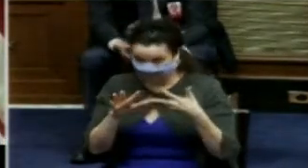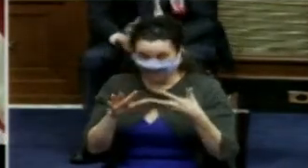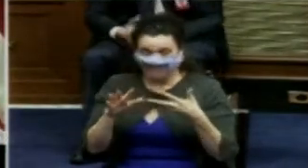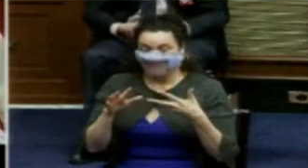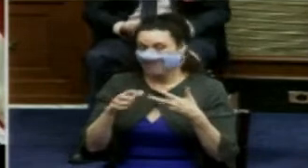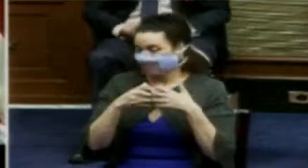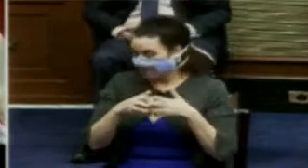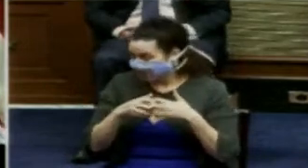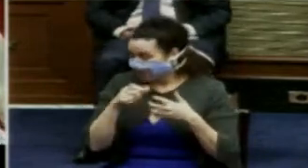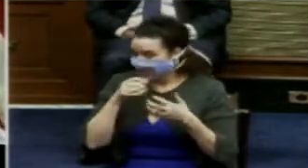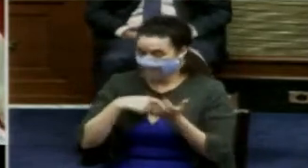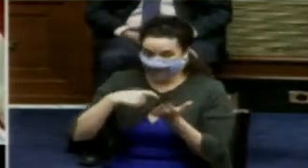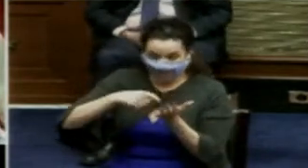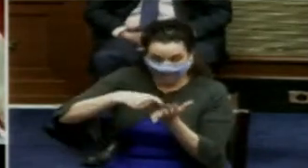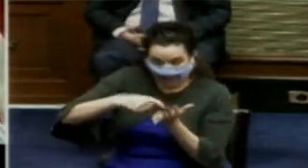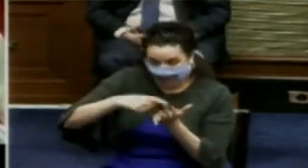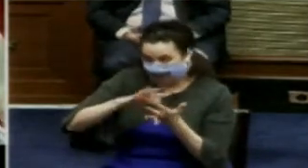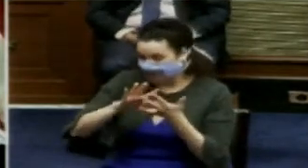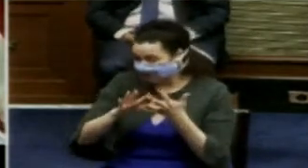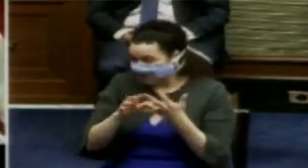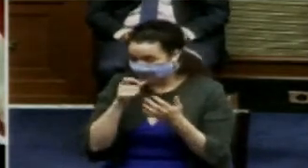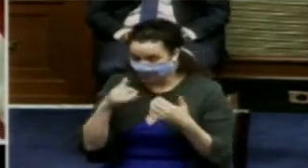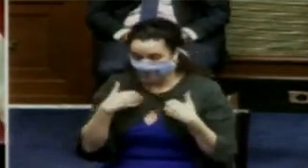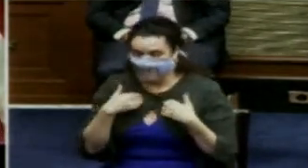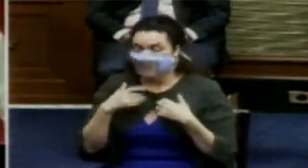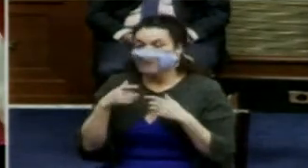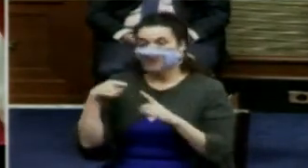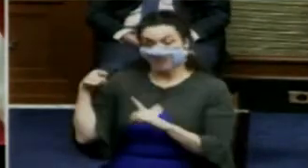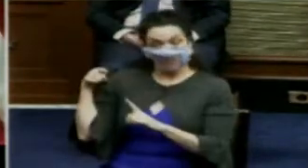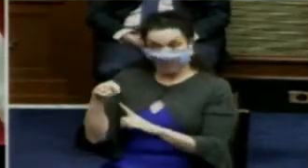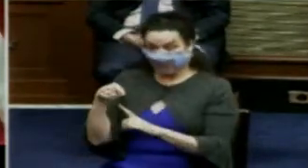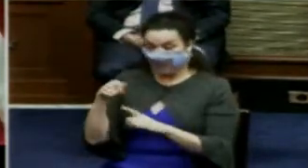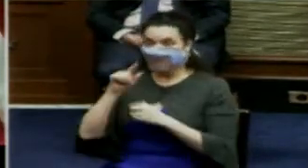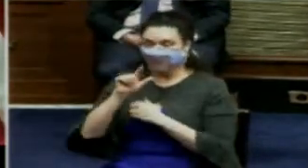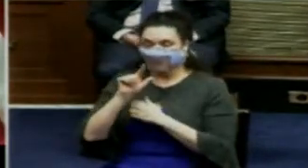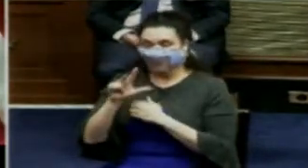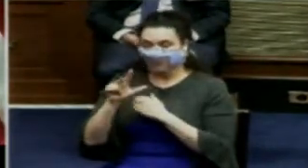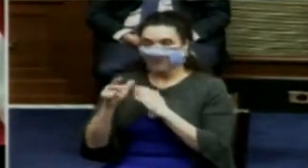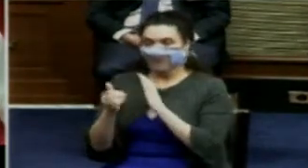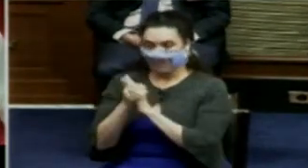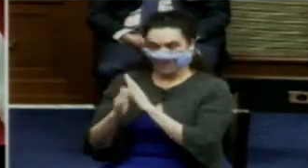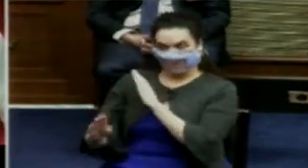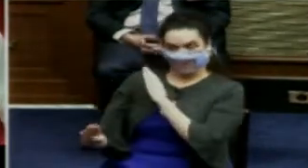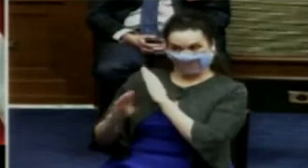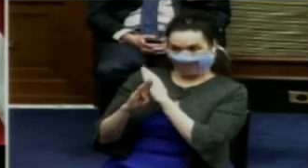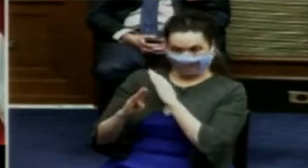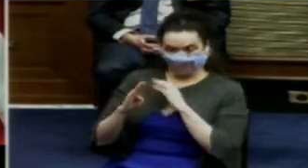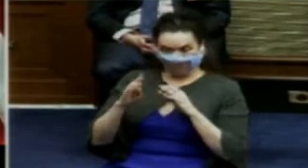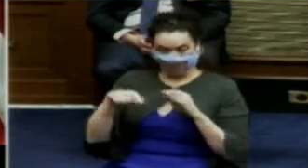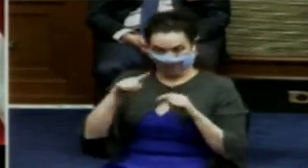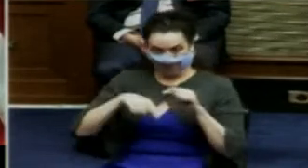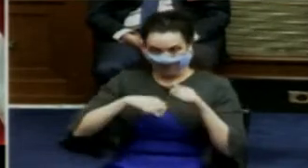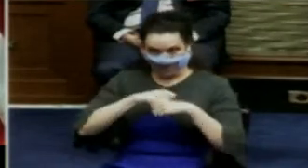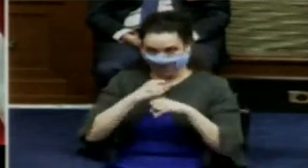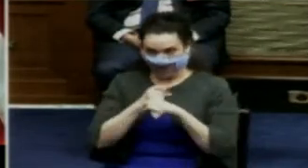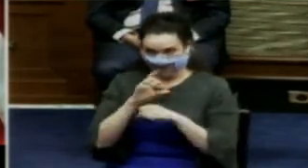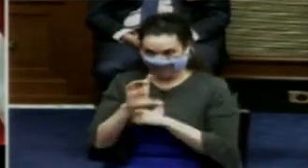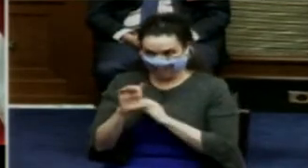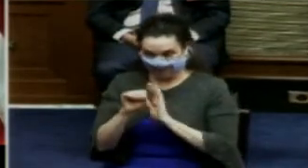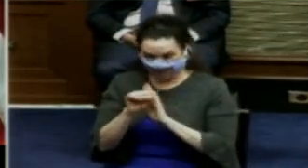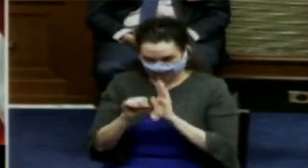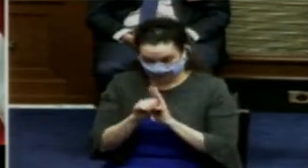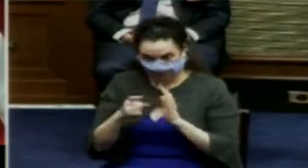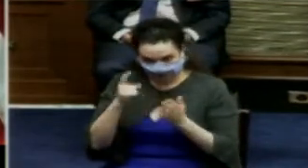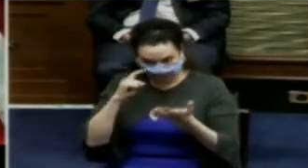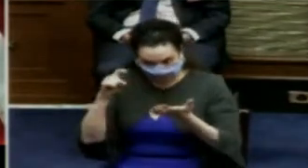this issue is the 23rd Amendment. You acknowledge in the Constitution, the seat of